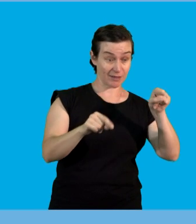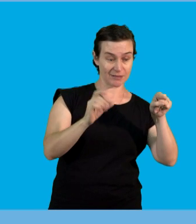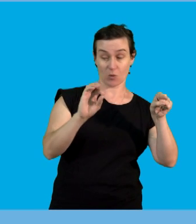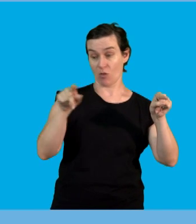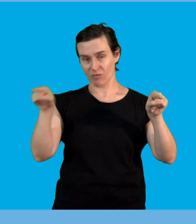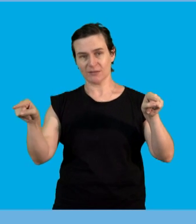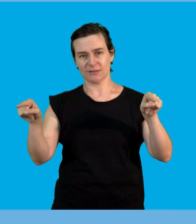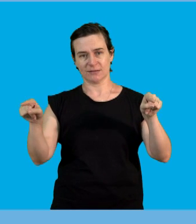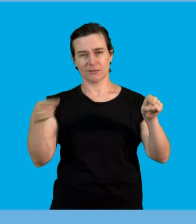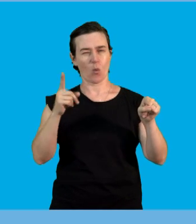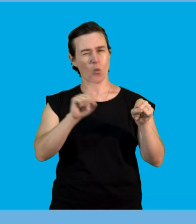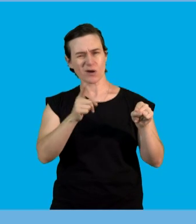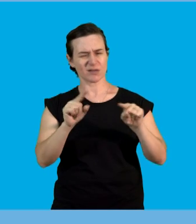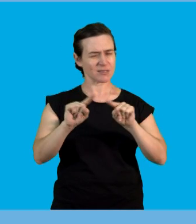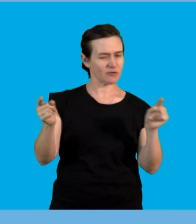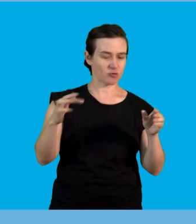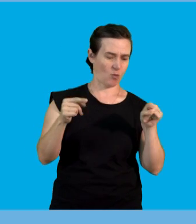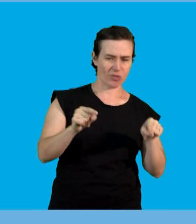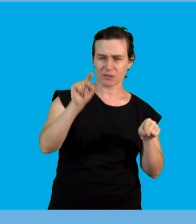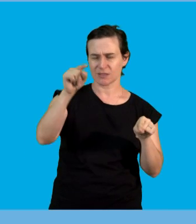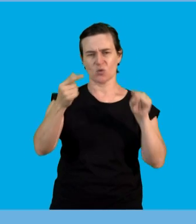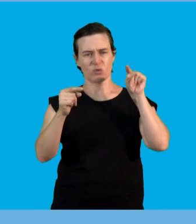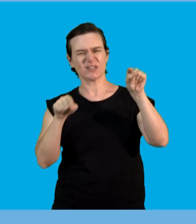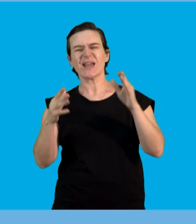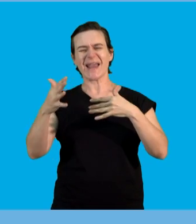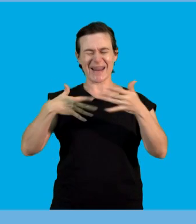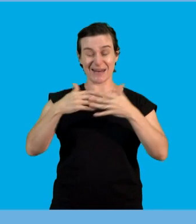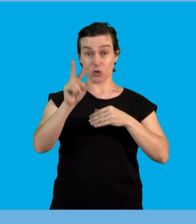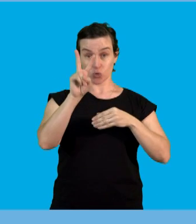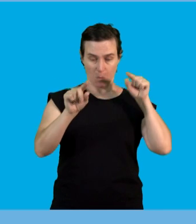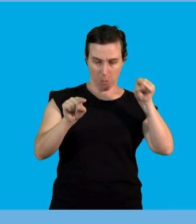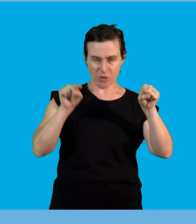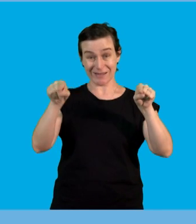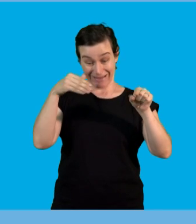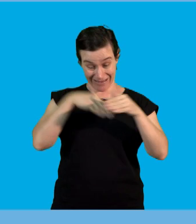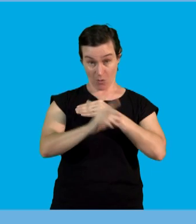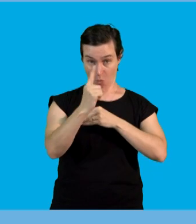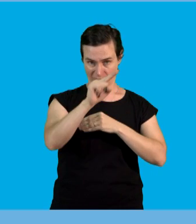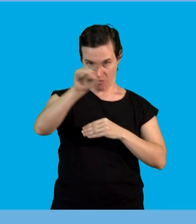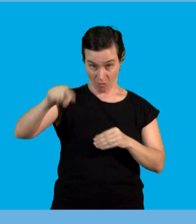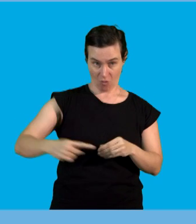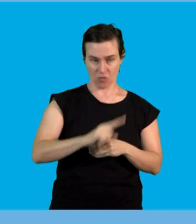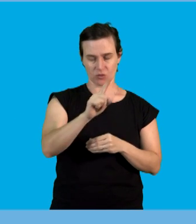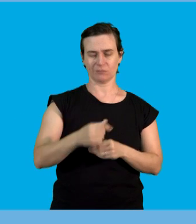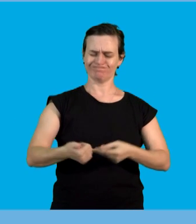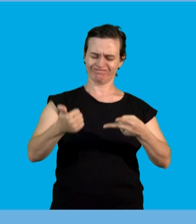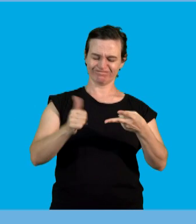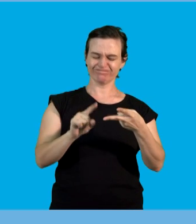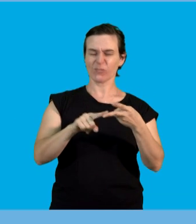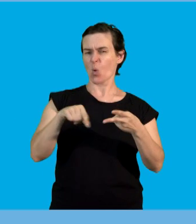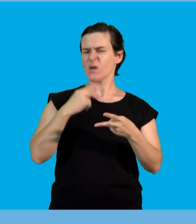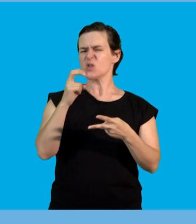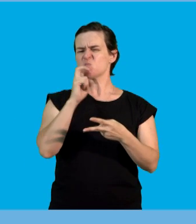we're measuring our potential difference, we're always going to be measuring it between 2 points in a circuit. And the next question is asking,